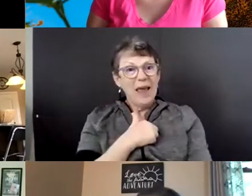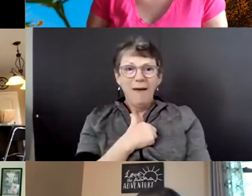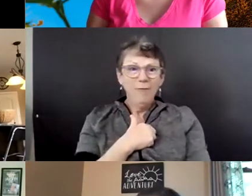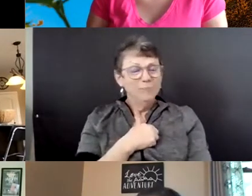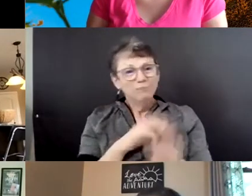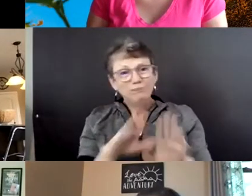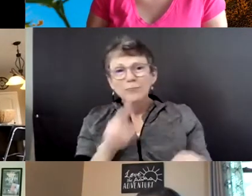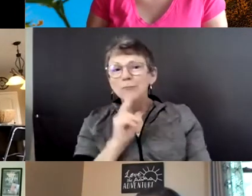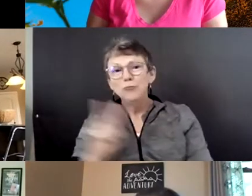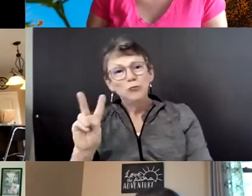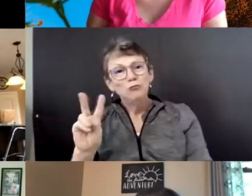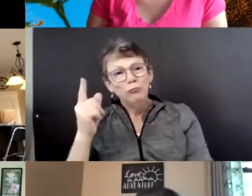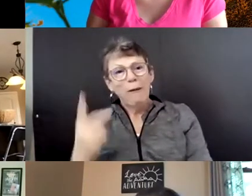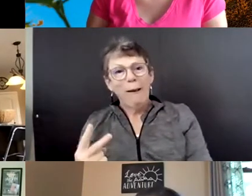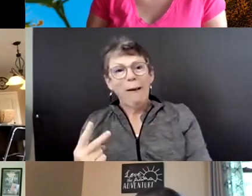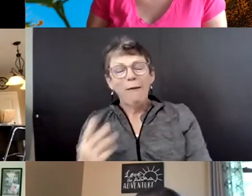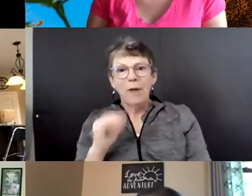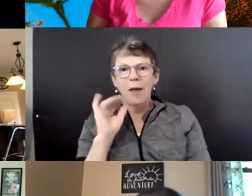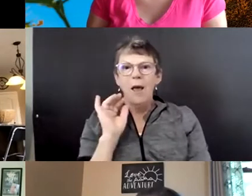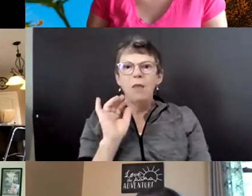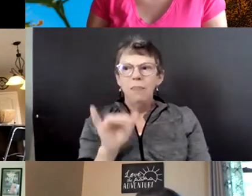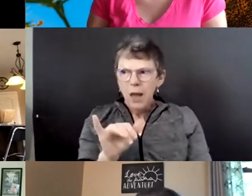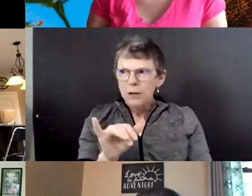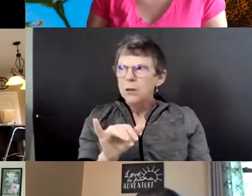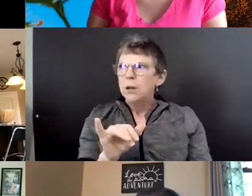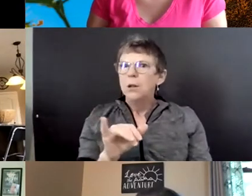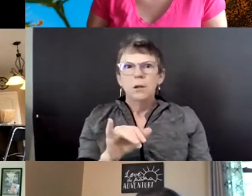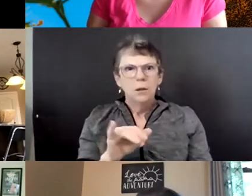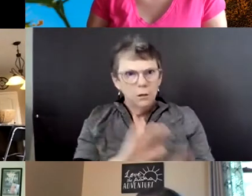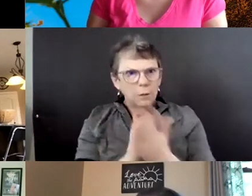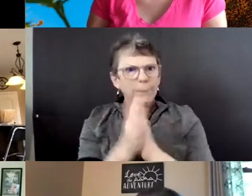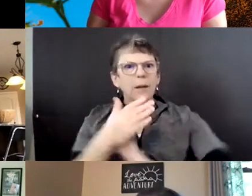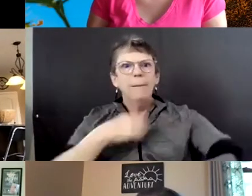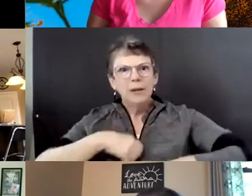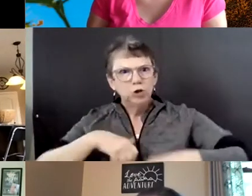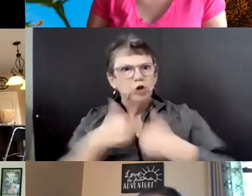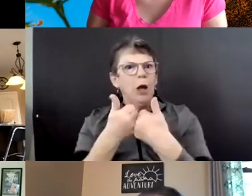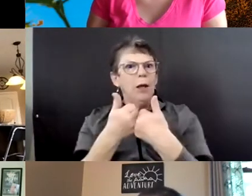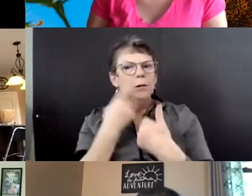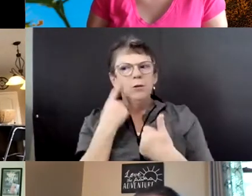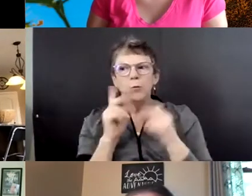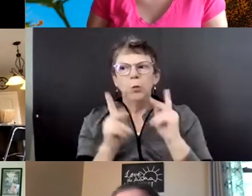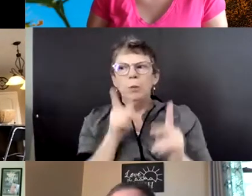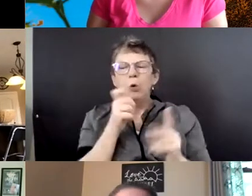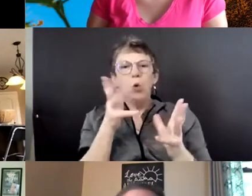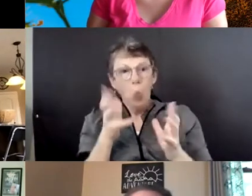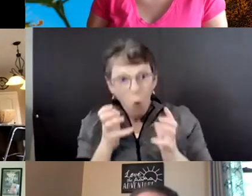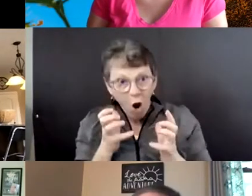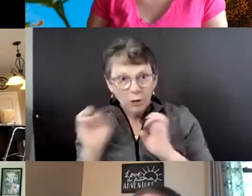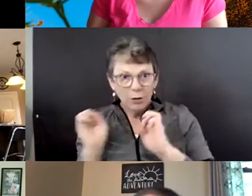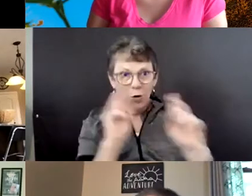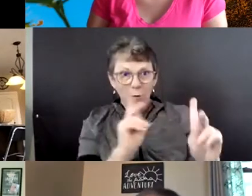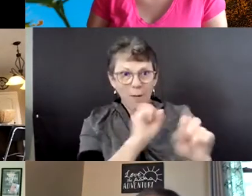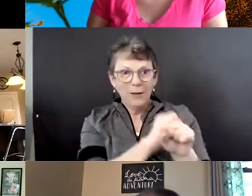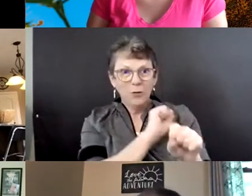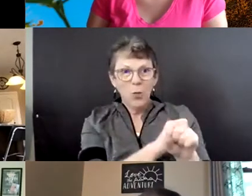has become a real barrier for entry for a lot of folks who do want to enter the workforce. But the reality is that you can't